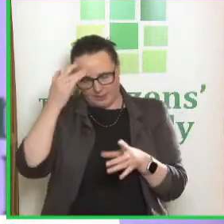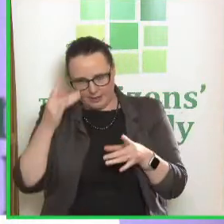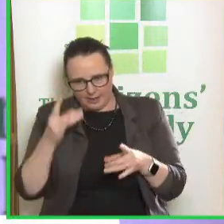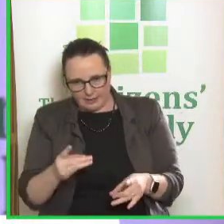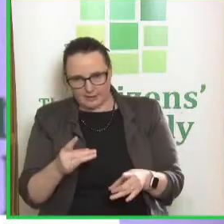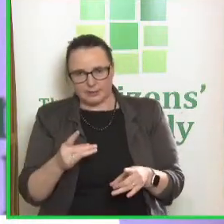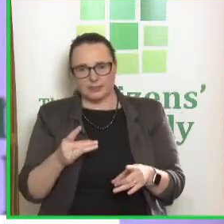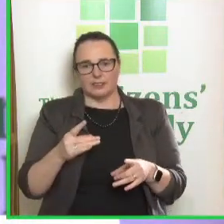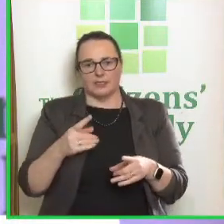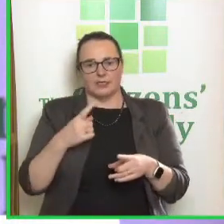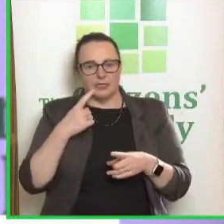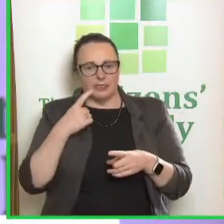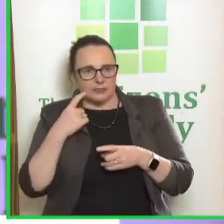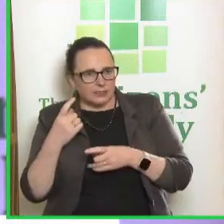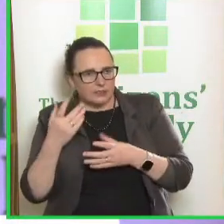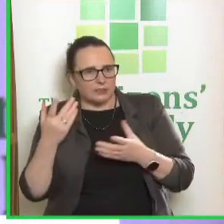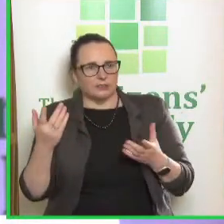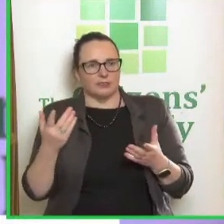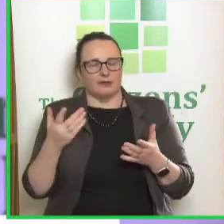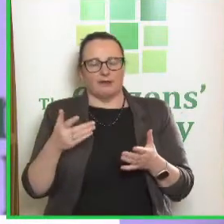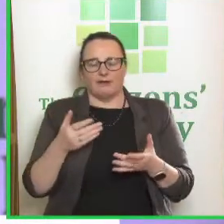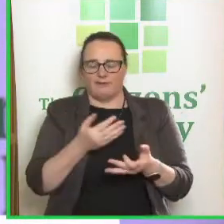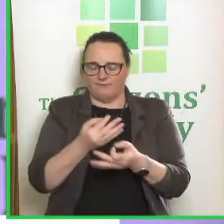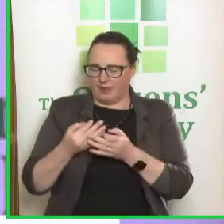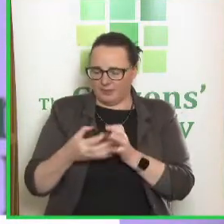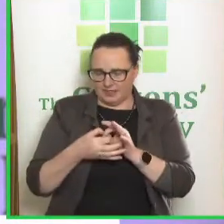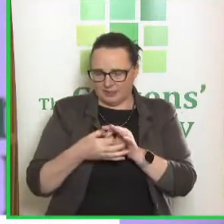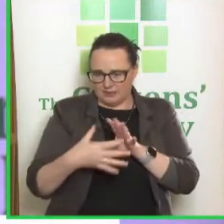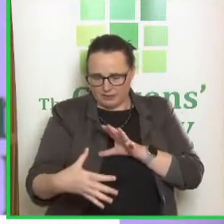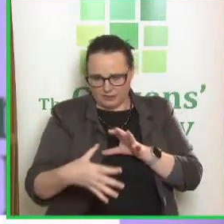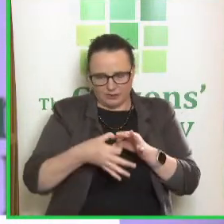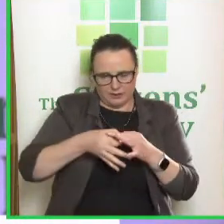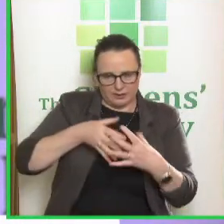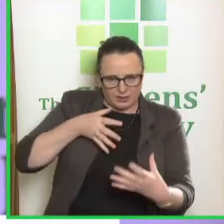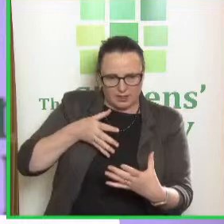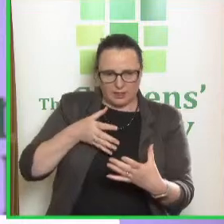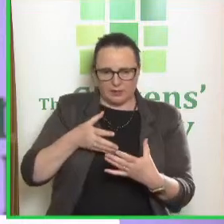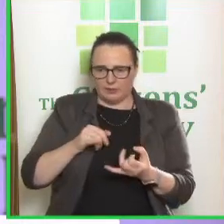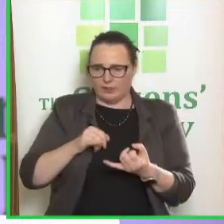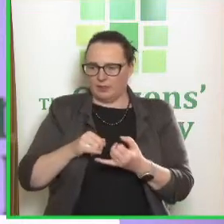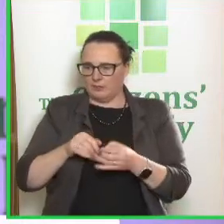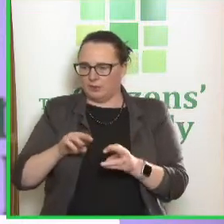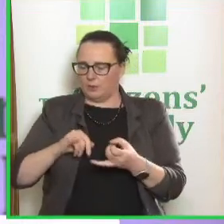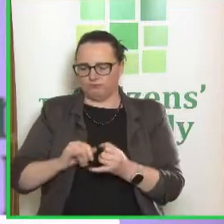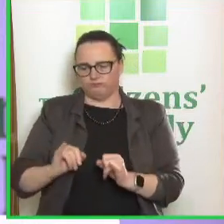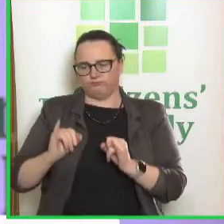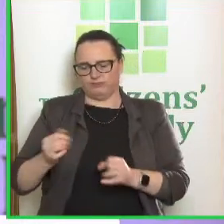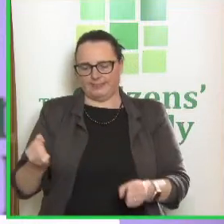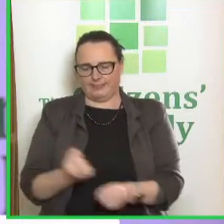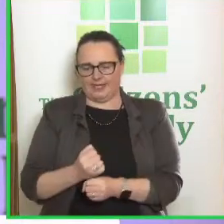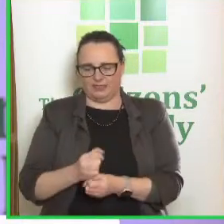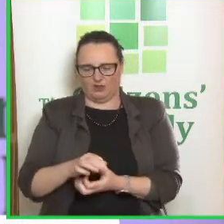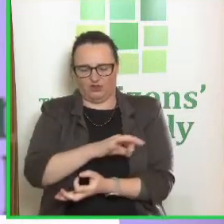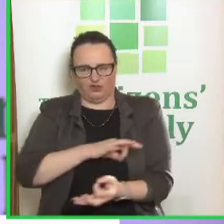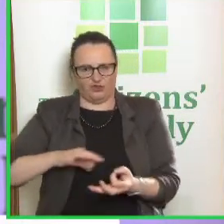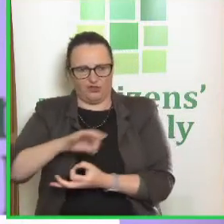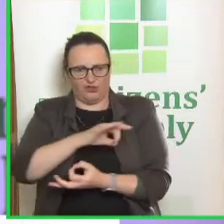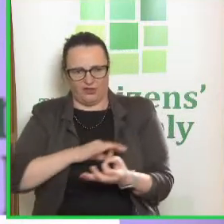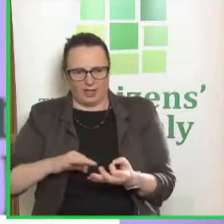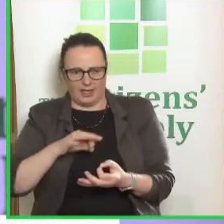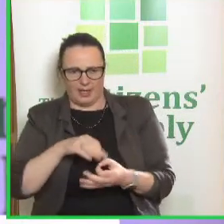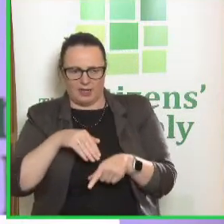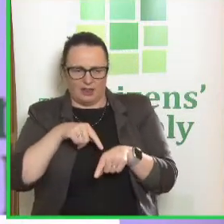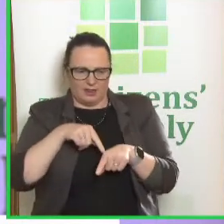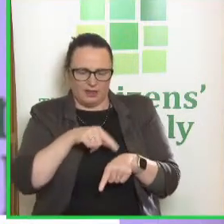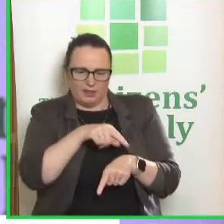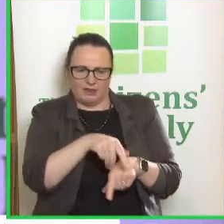addiction, families torn apart, profiteering by unscrupulous gangs from the misery of others,